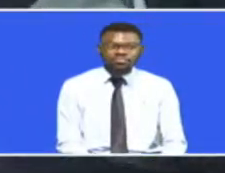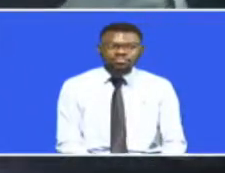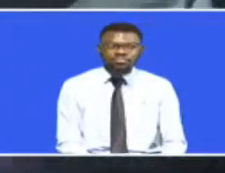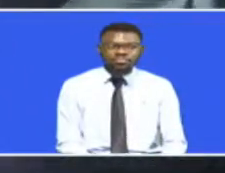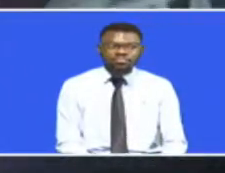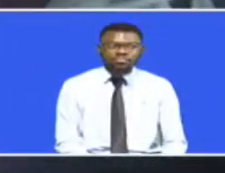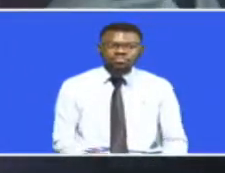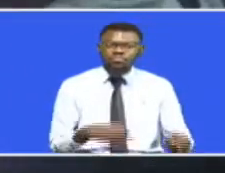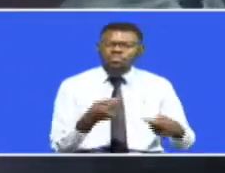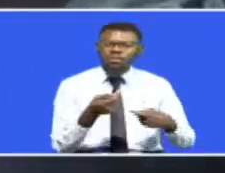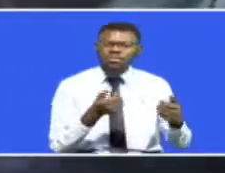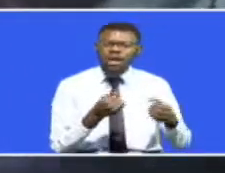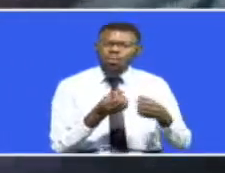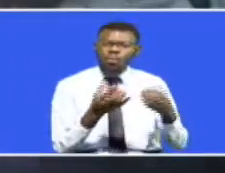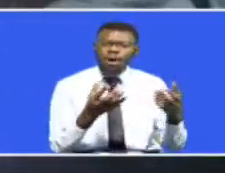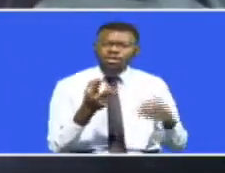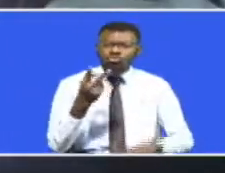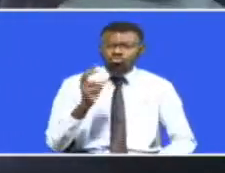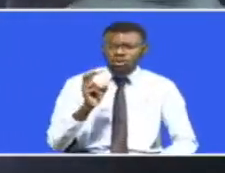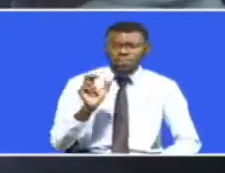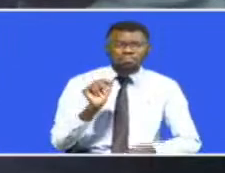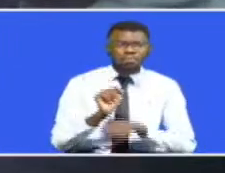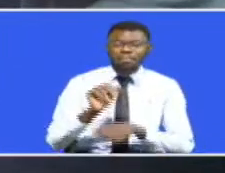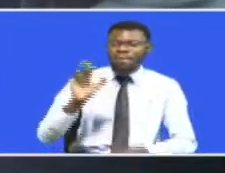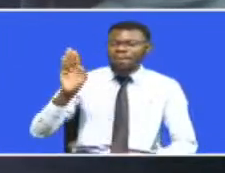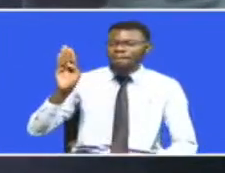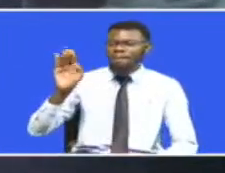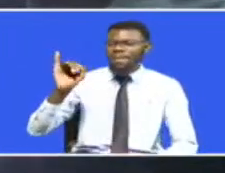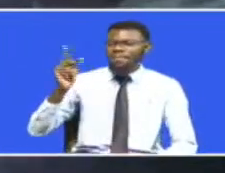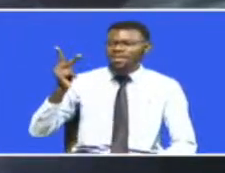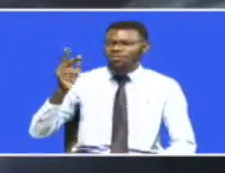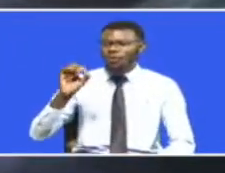Retailing at 20 shillings, Biko is quite popular